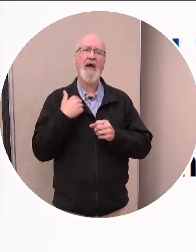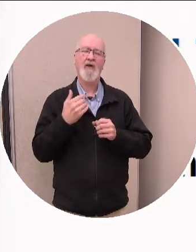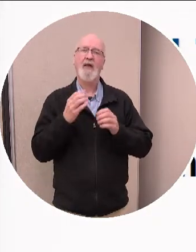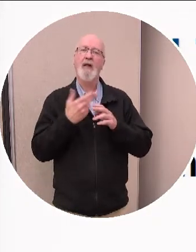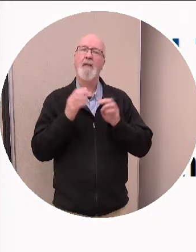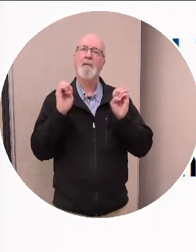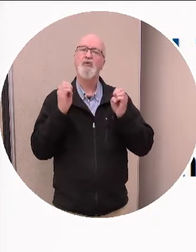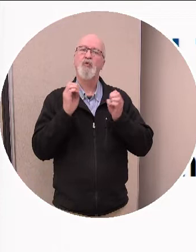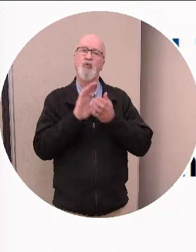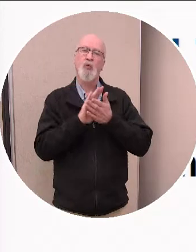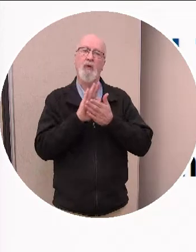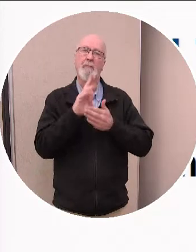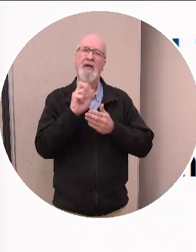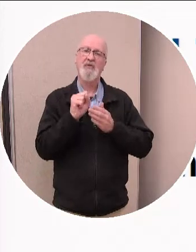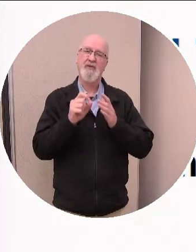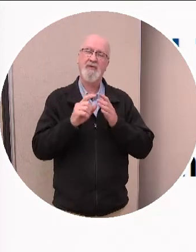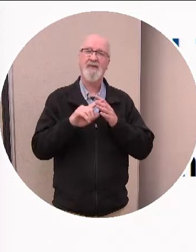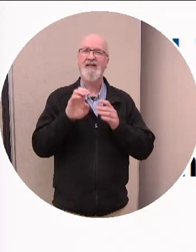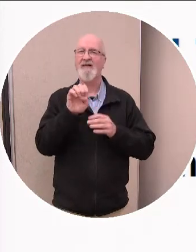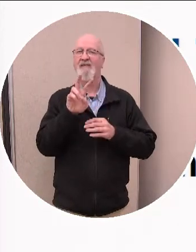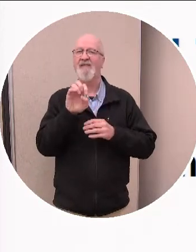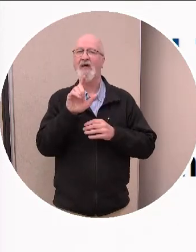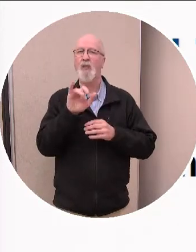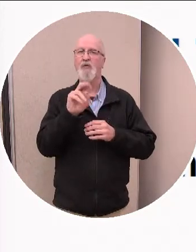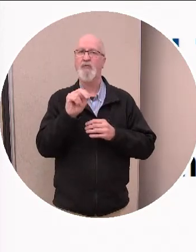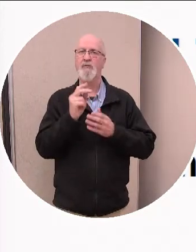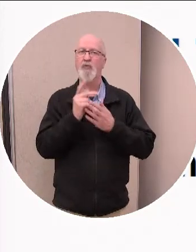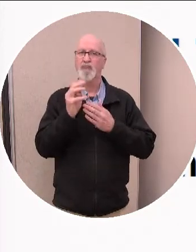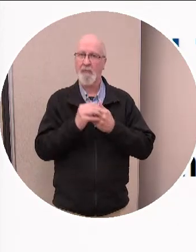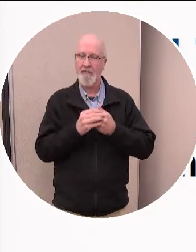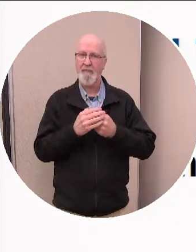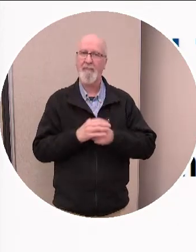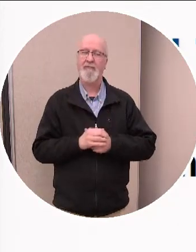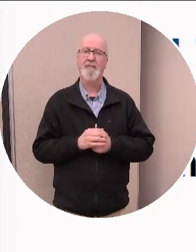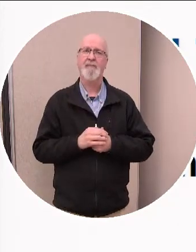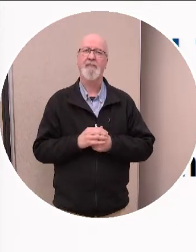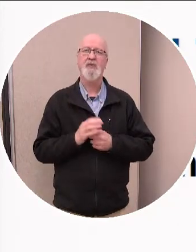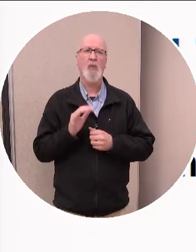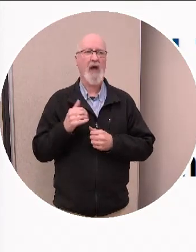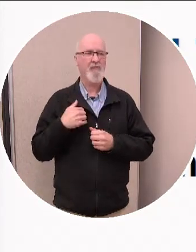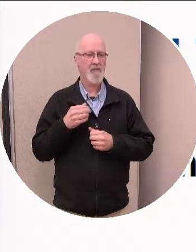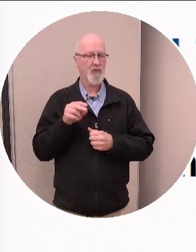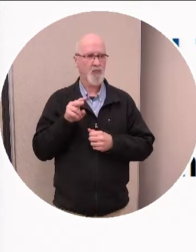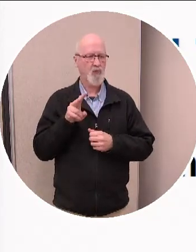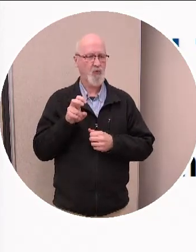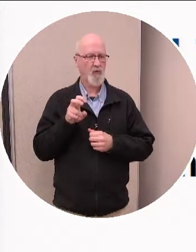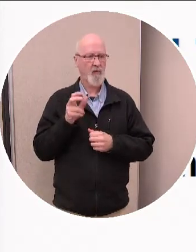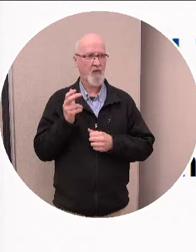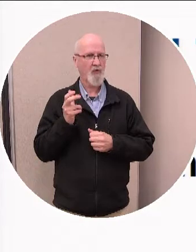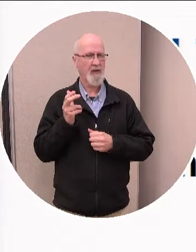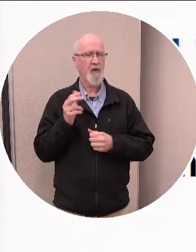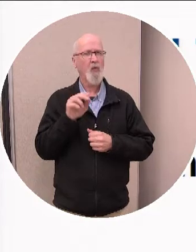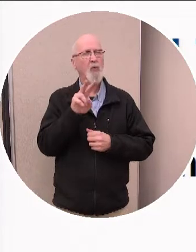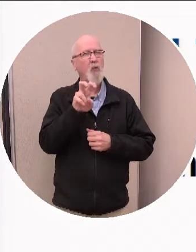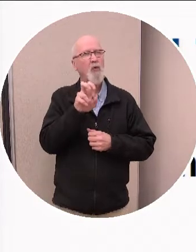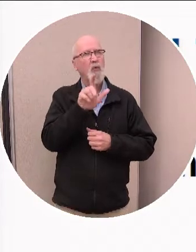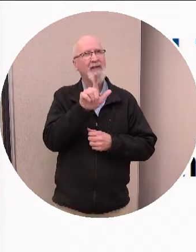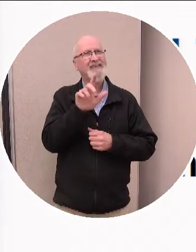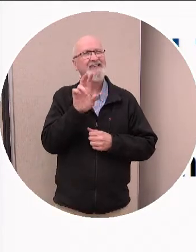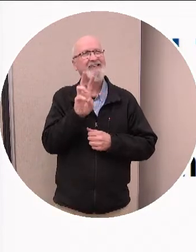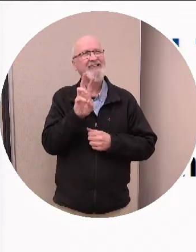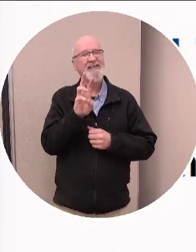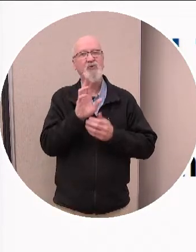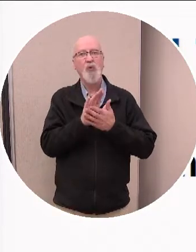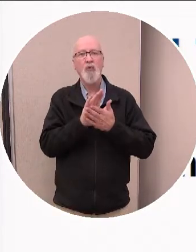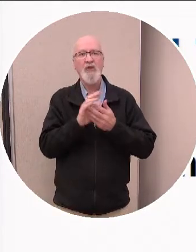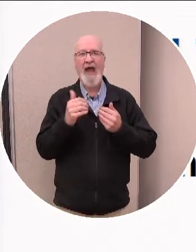bus evacuation drills, which have a total of 213 of 226 schools right now